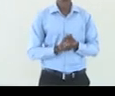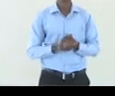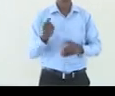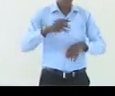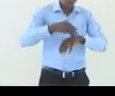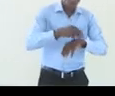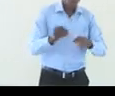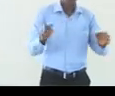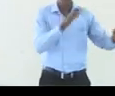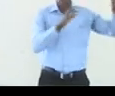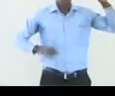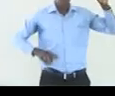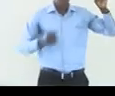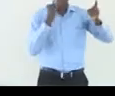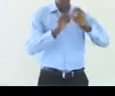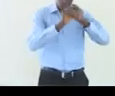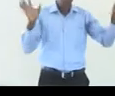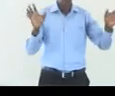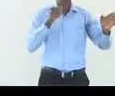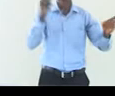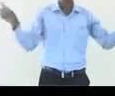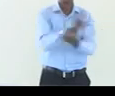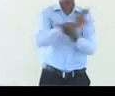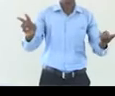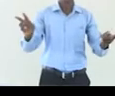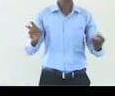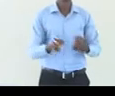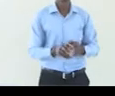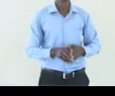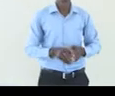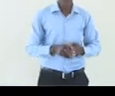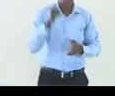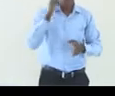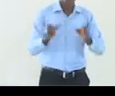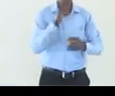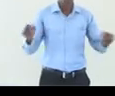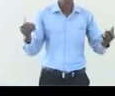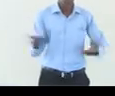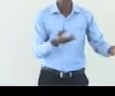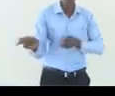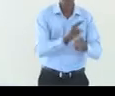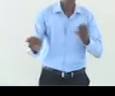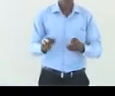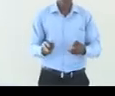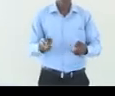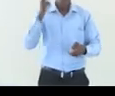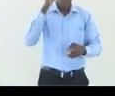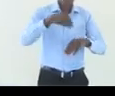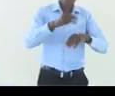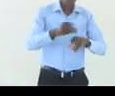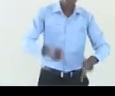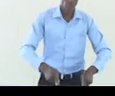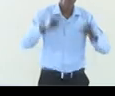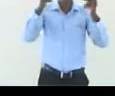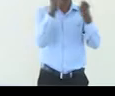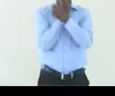The message of Christ is clearly non-violent. Jesus doesn't cause violence. His message promotes love